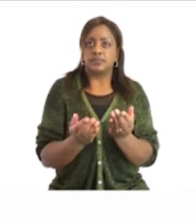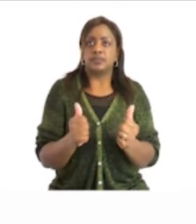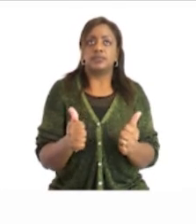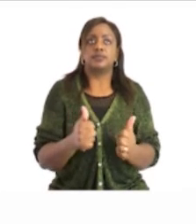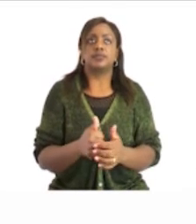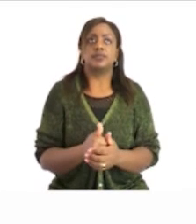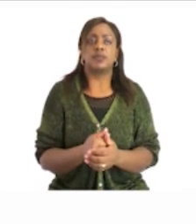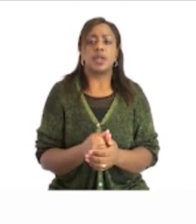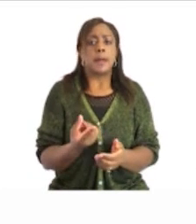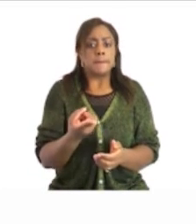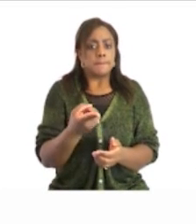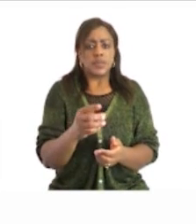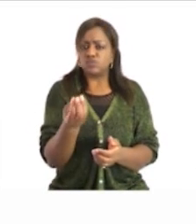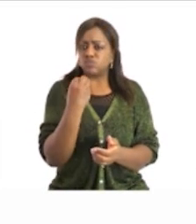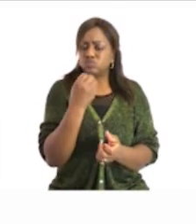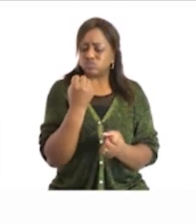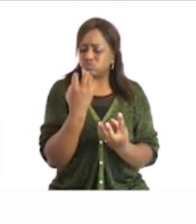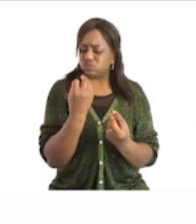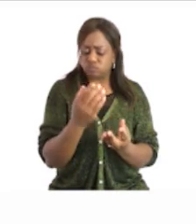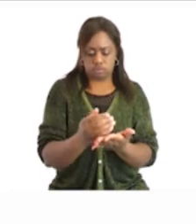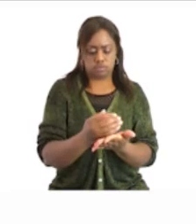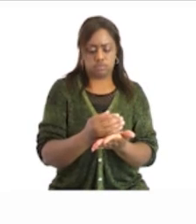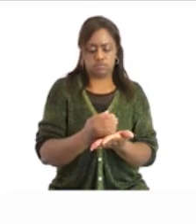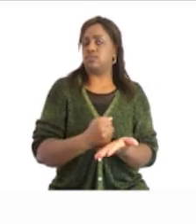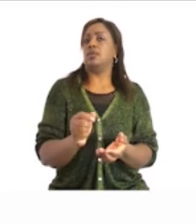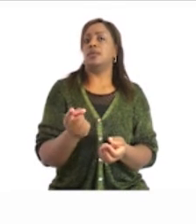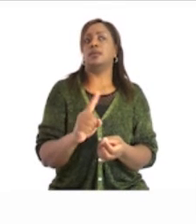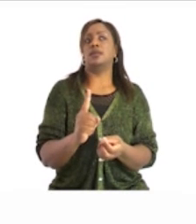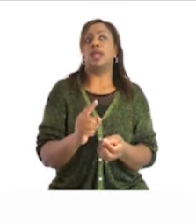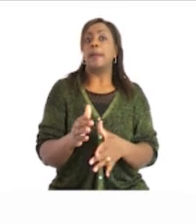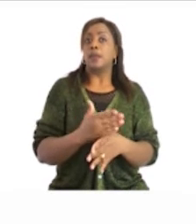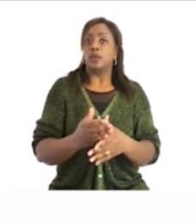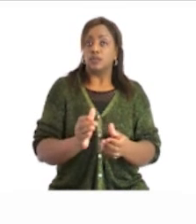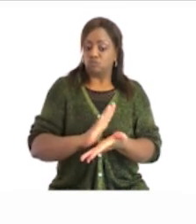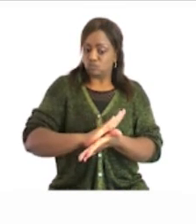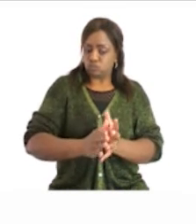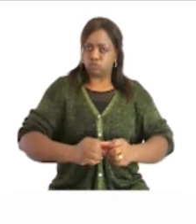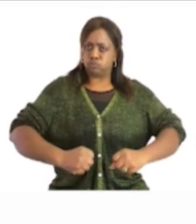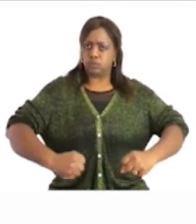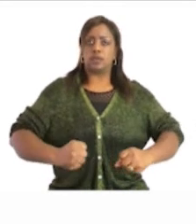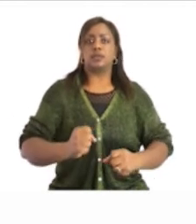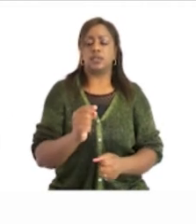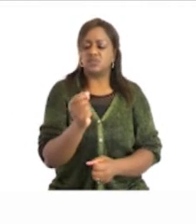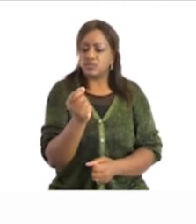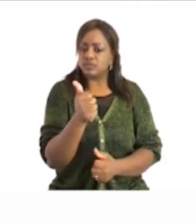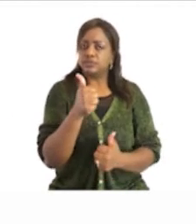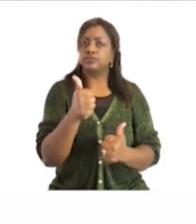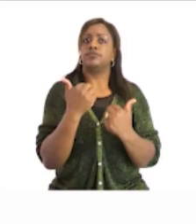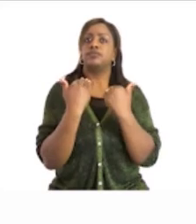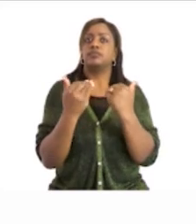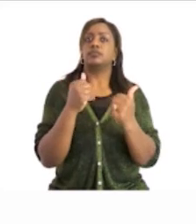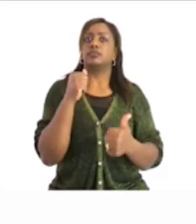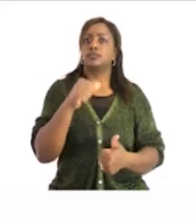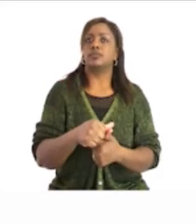fats can cause you to become overweight, and that is not what we want. Okay, that contains a whole lot of other